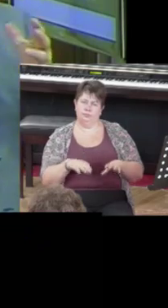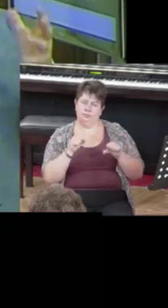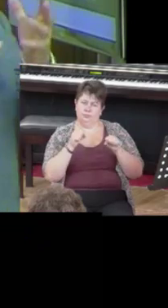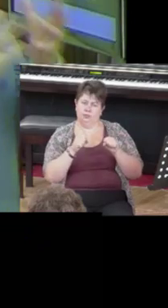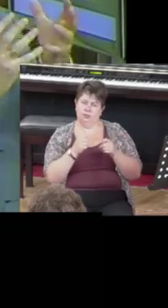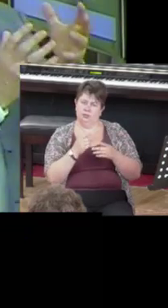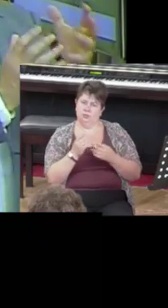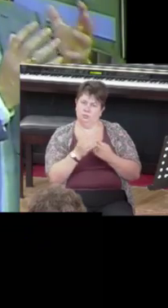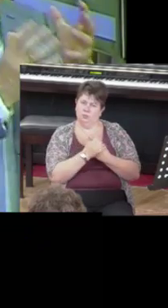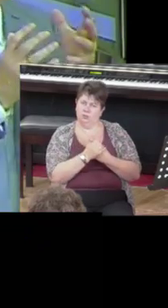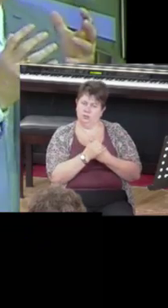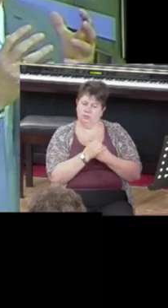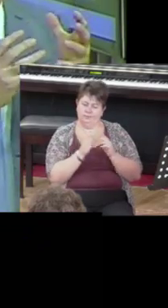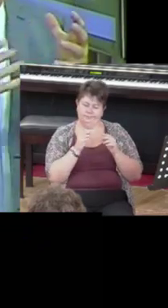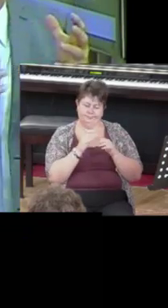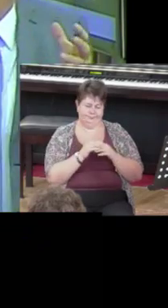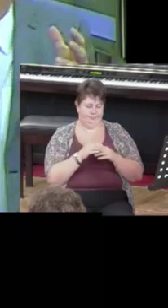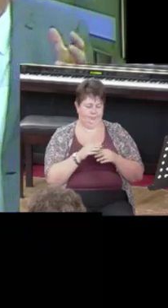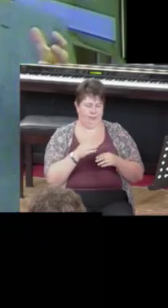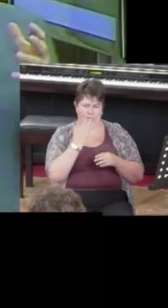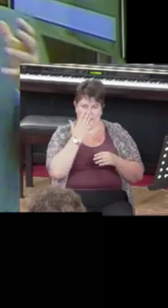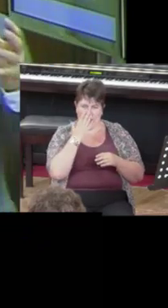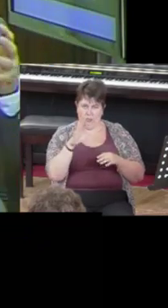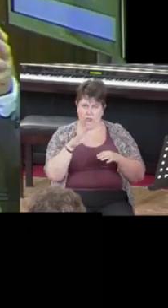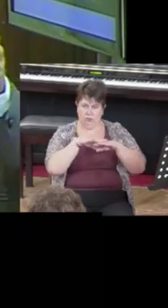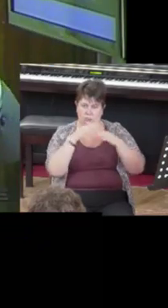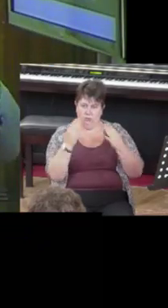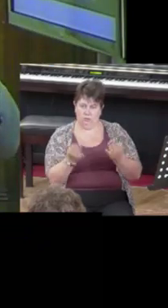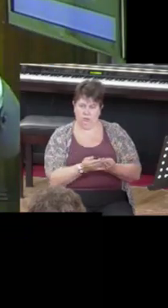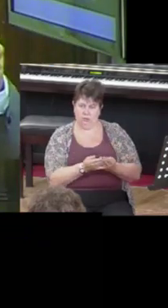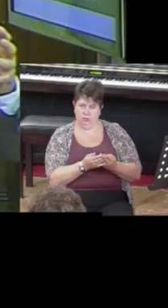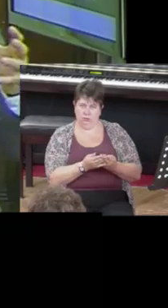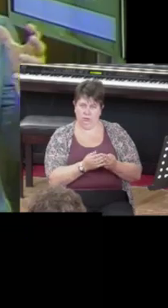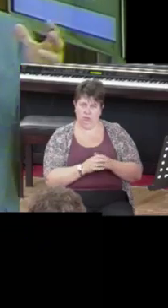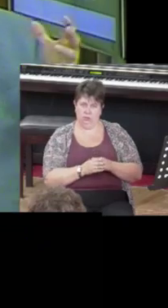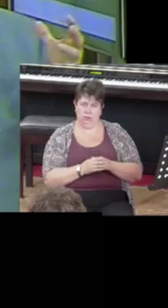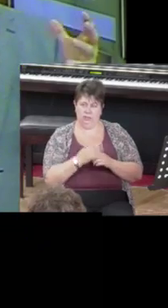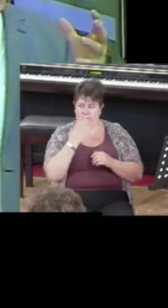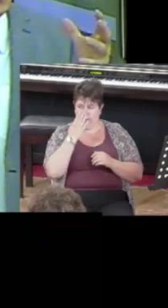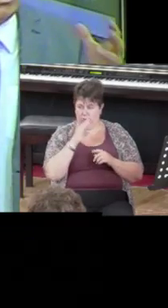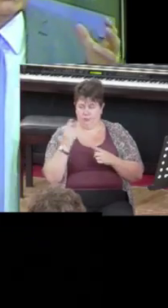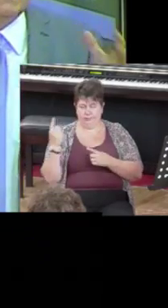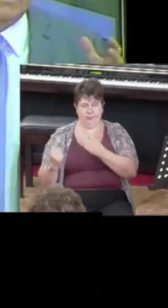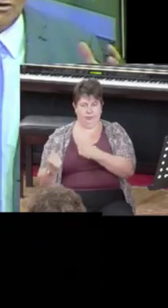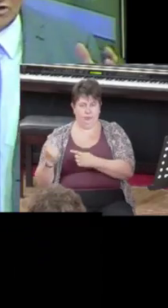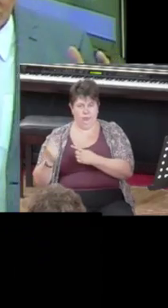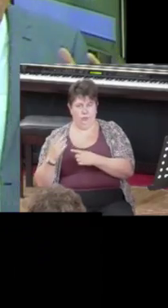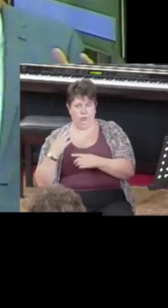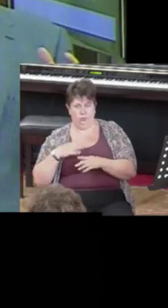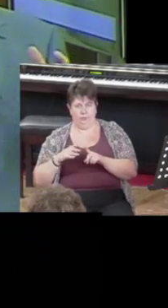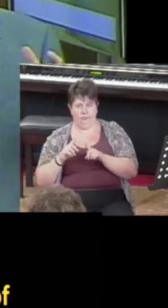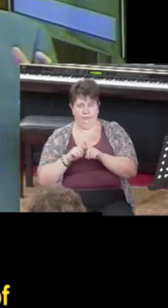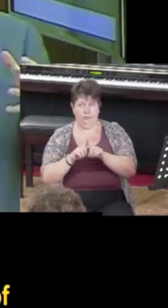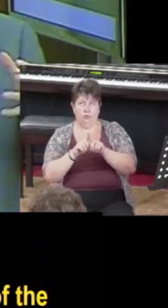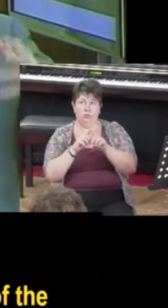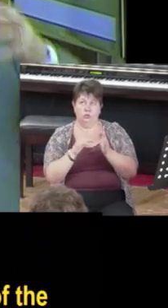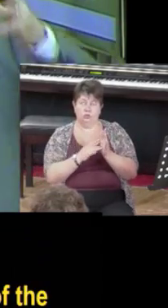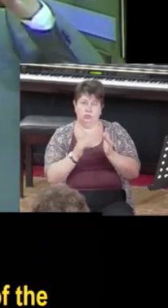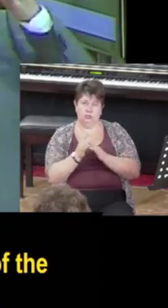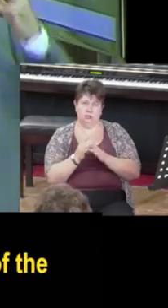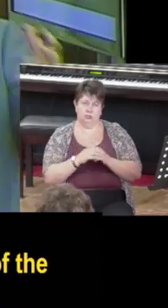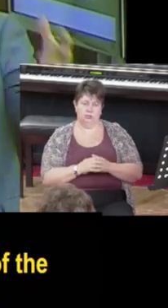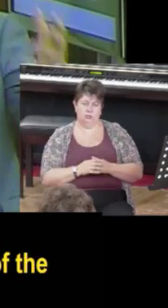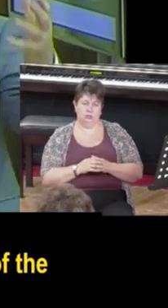contrast between the attitude of the world and the attitude of those who want to follow Jesus. The